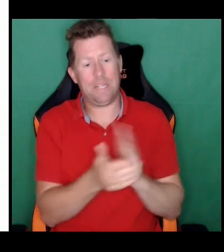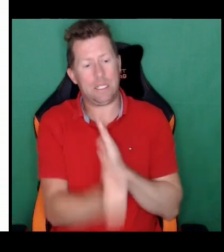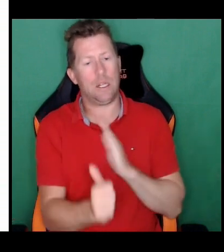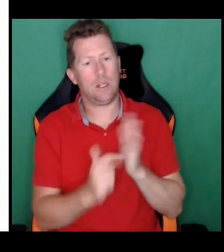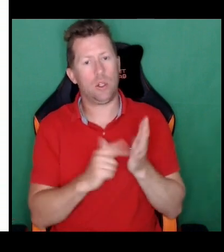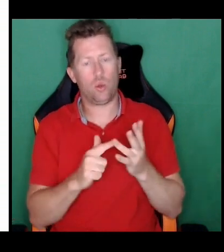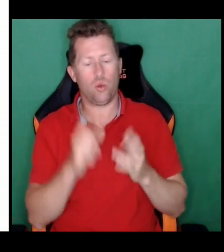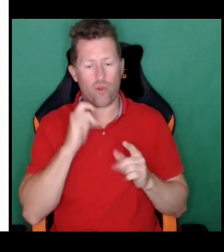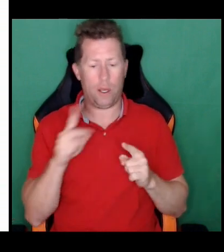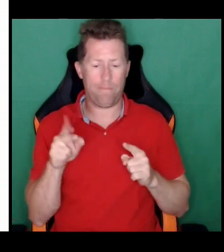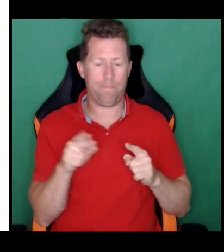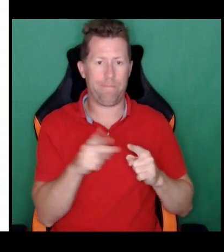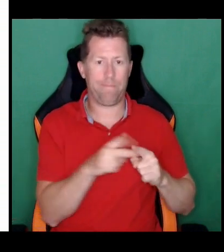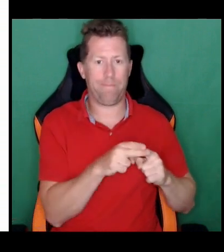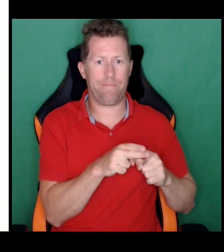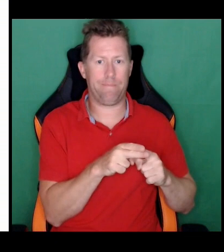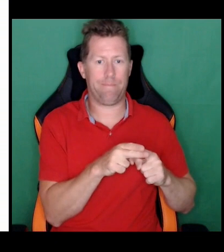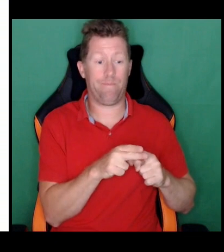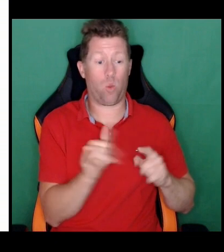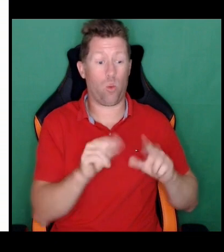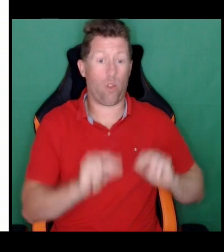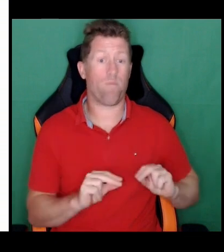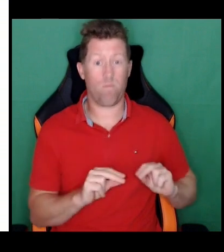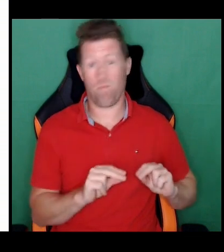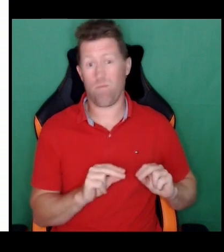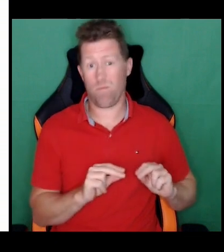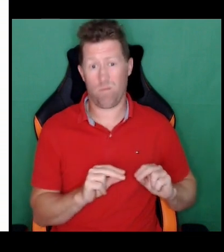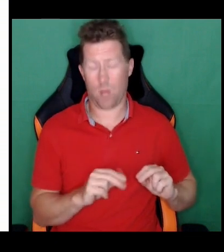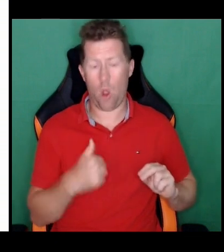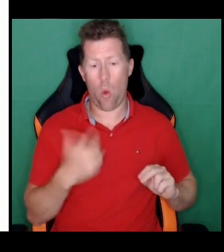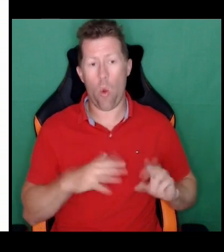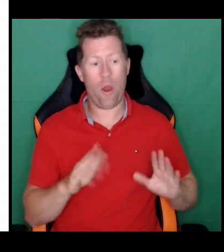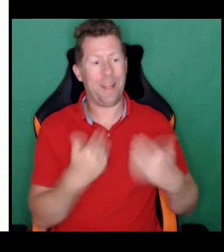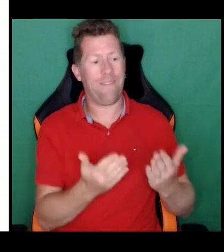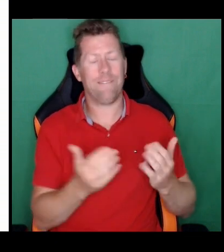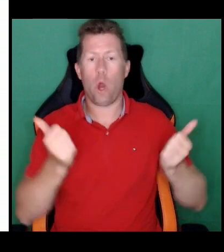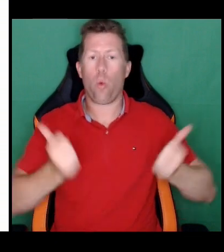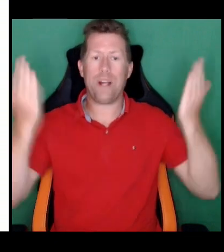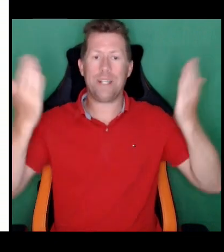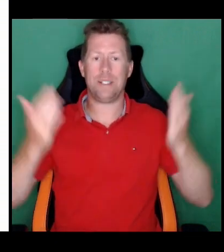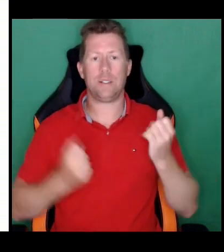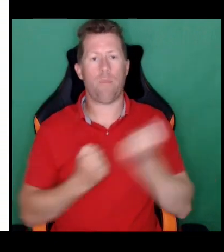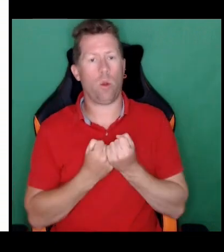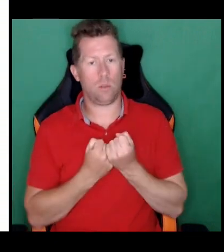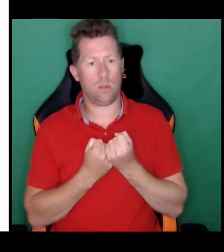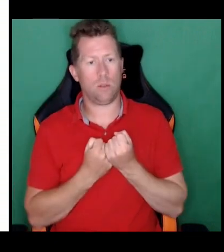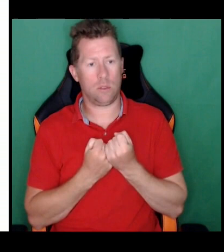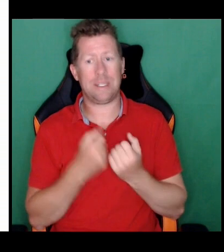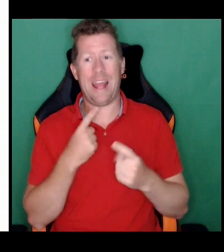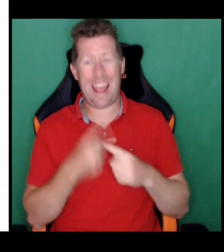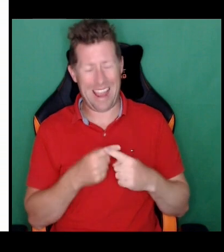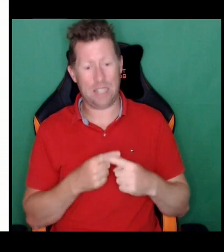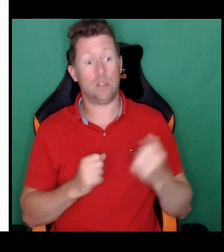to cut back or to stop. We want them to have ready access to quit support and tailored support